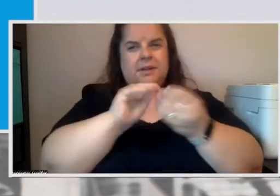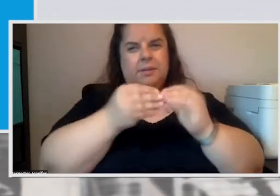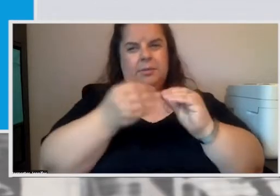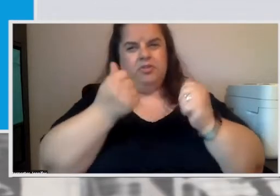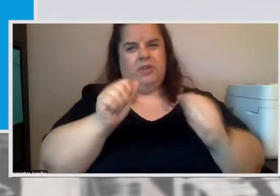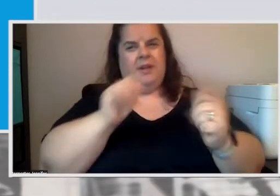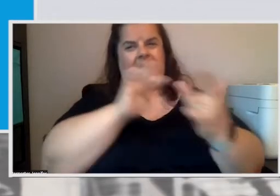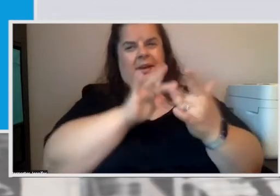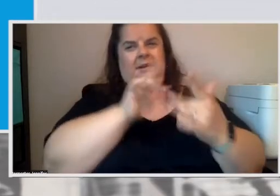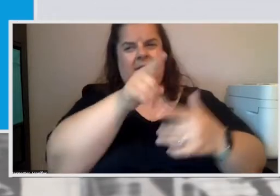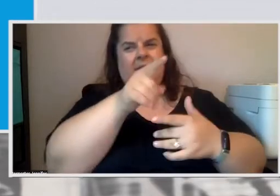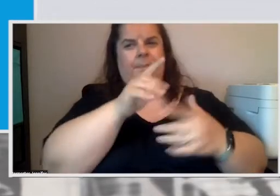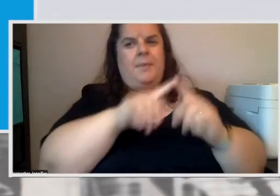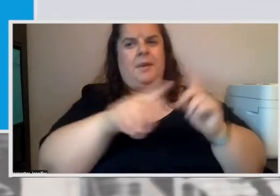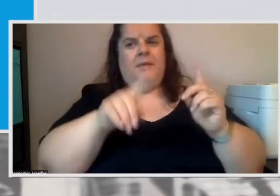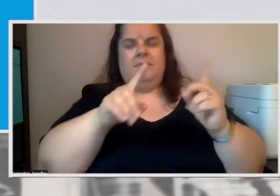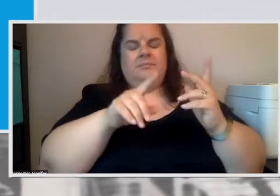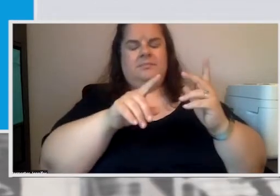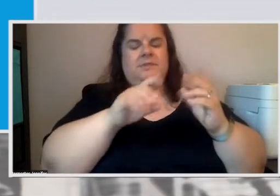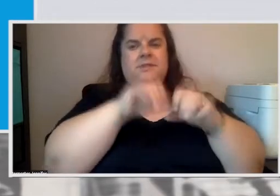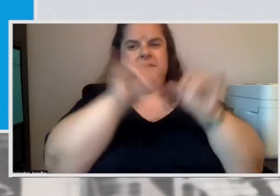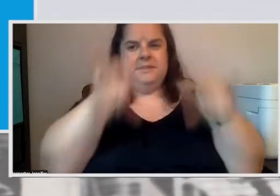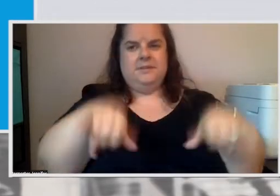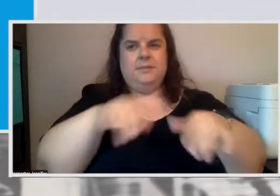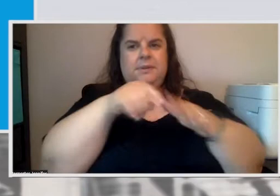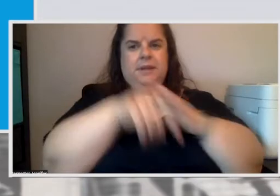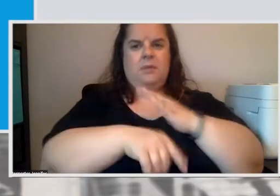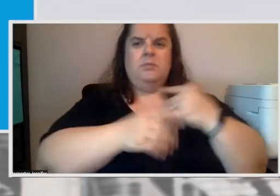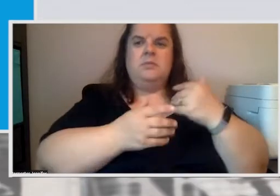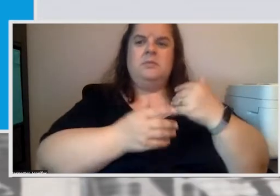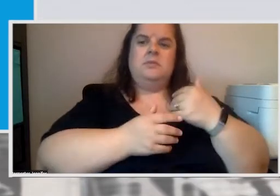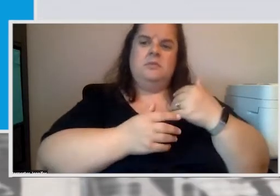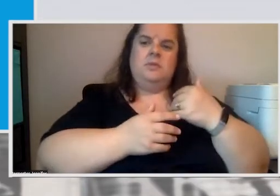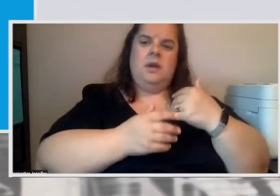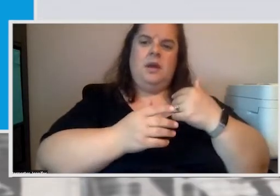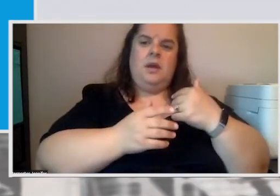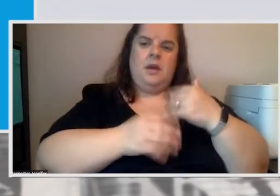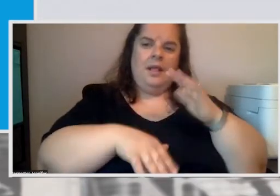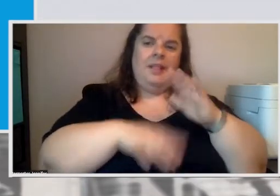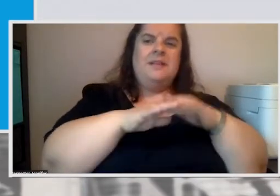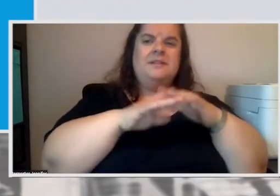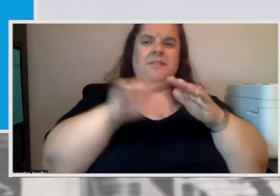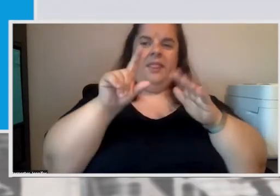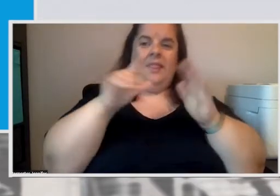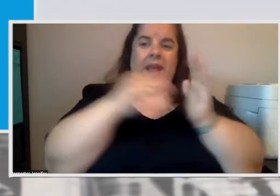system's down. But let's just say at least 1,000 households, primarily